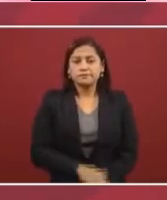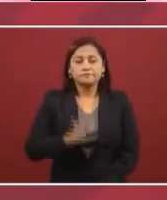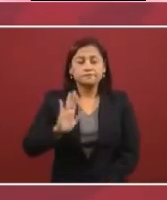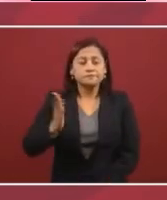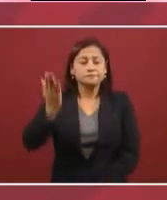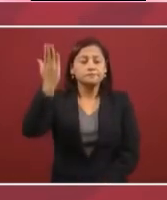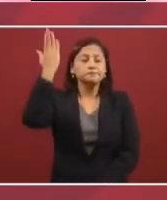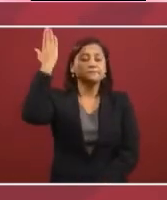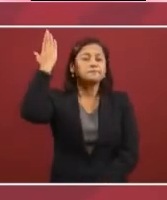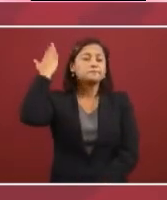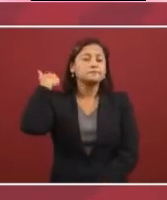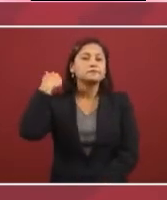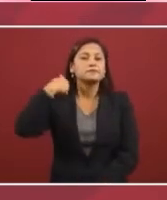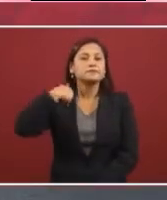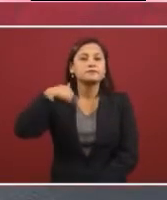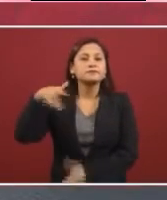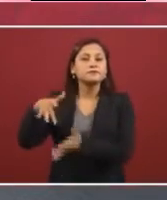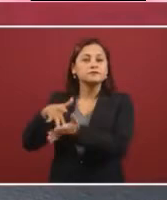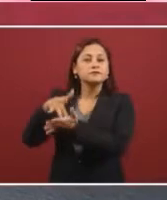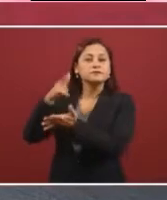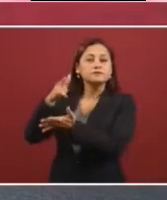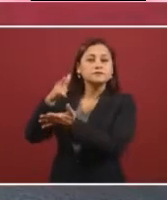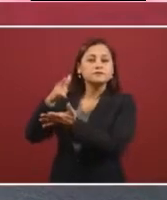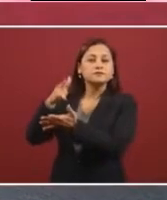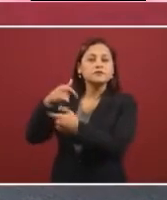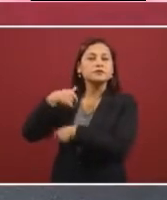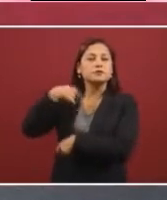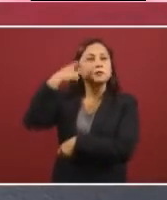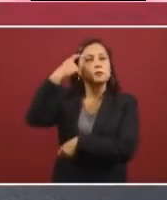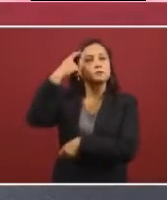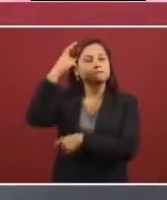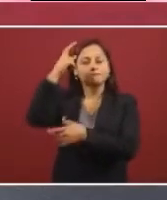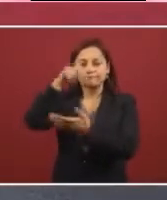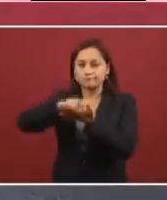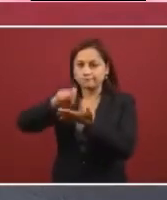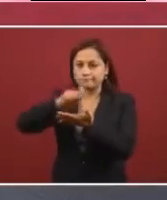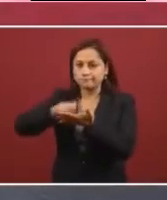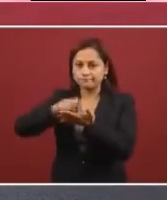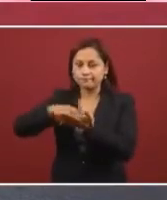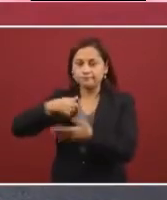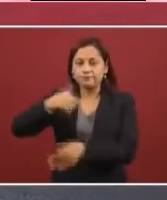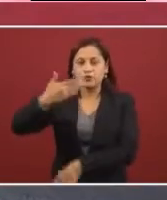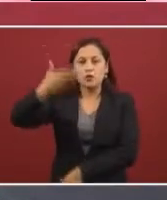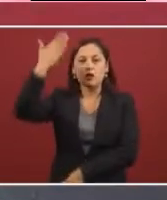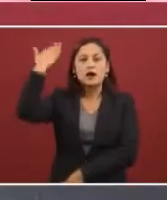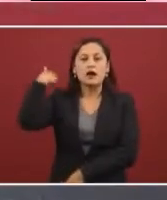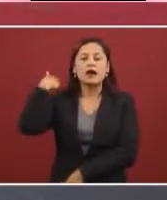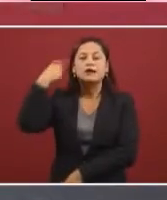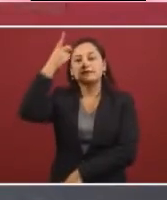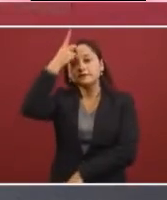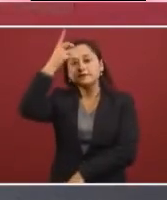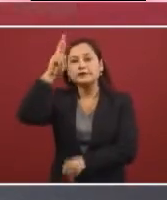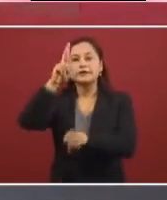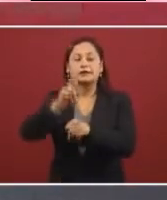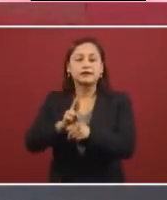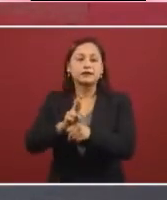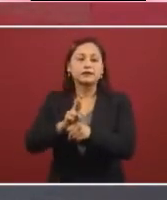There used to be a phrase that I used to use that I even wrote when I was